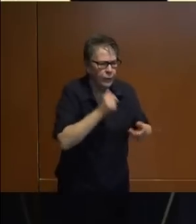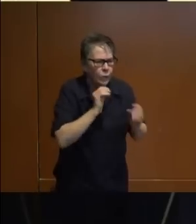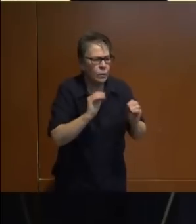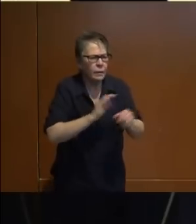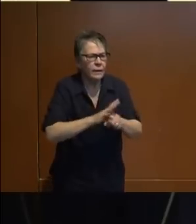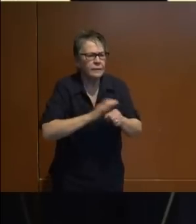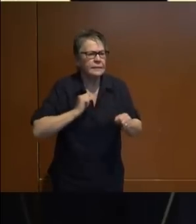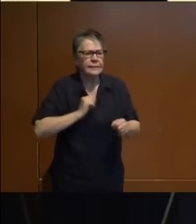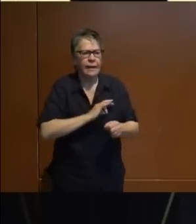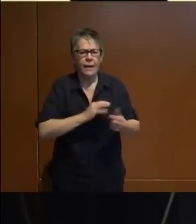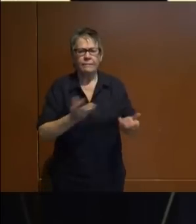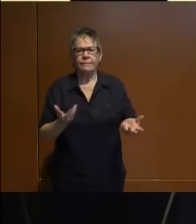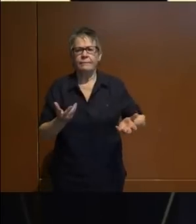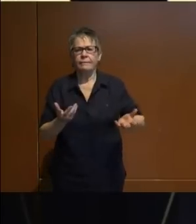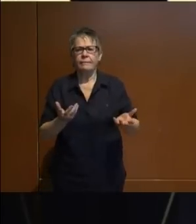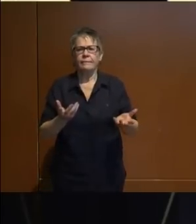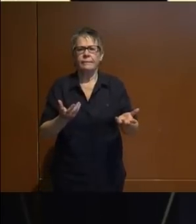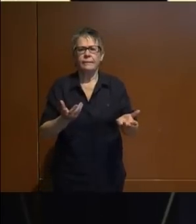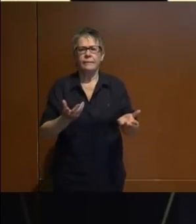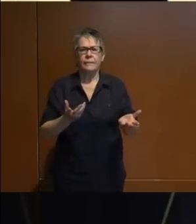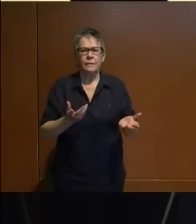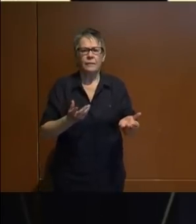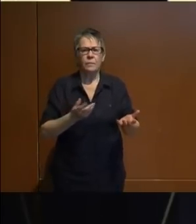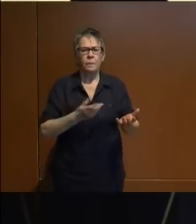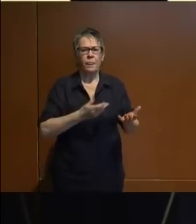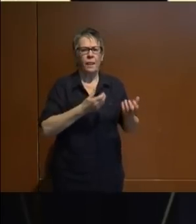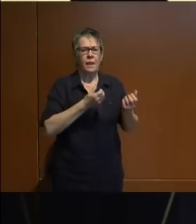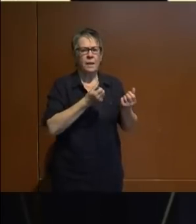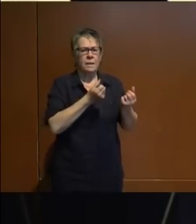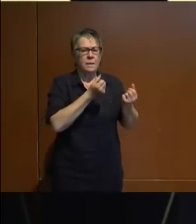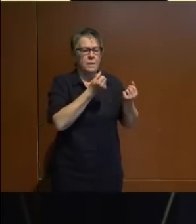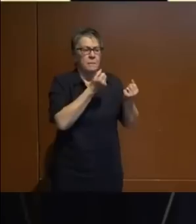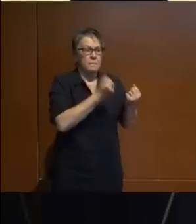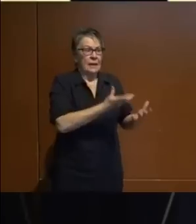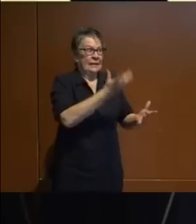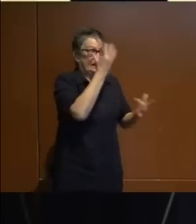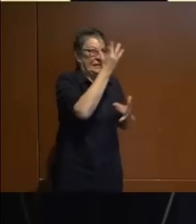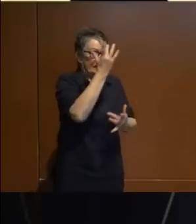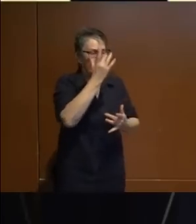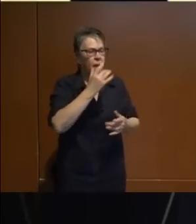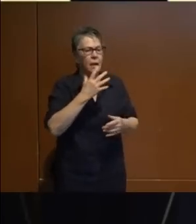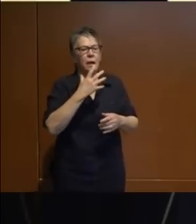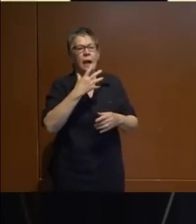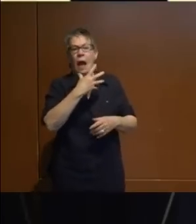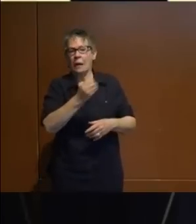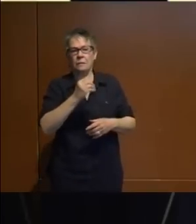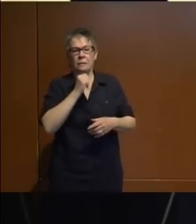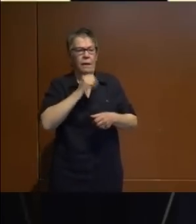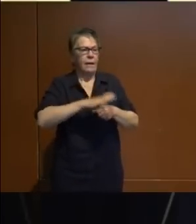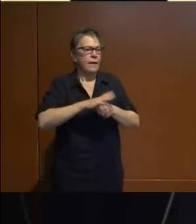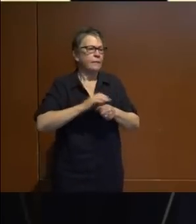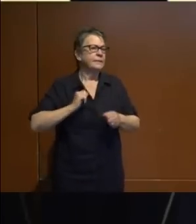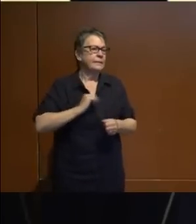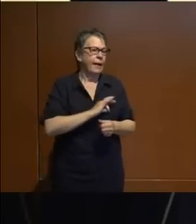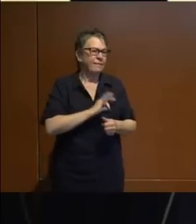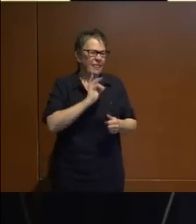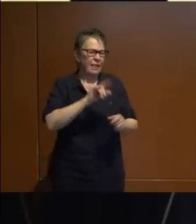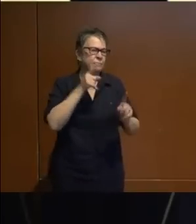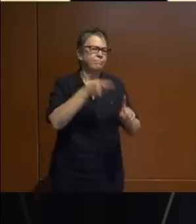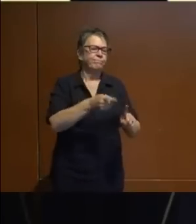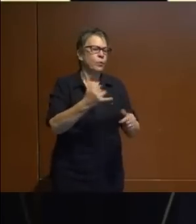there was also lack of staffing. I hope to reopen that. We're making sure there's a heavy cleaning